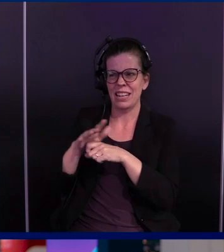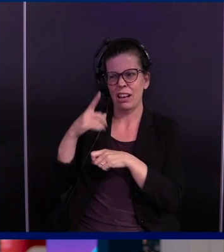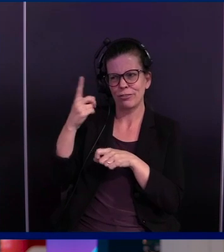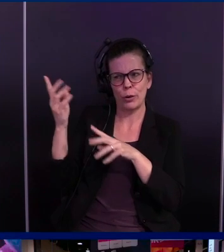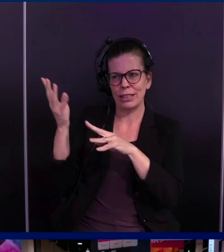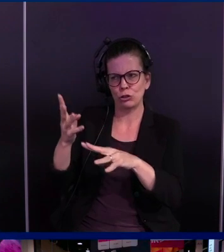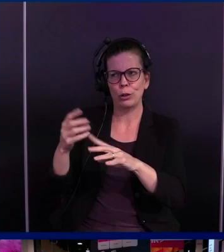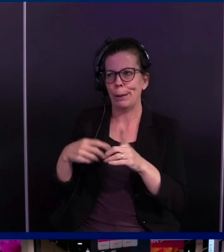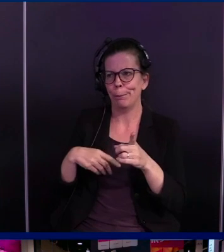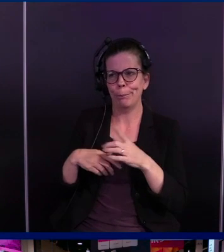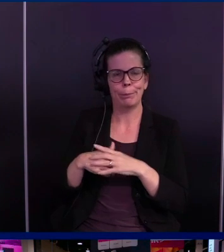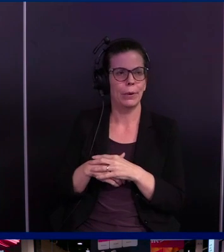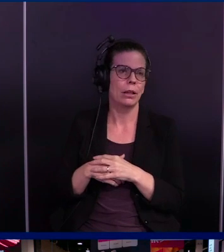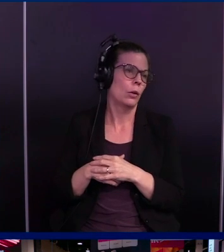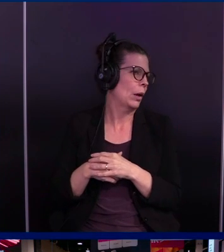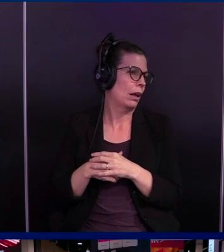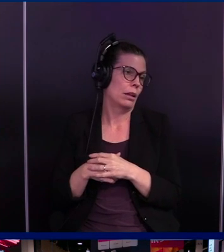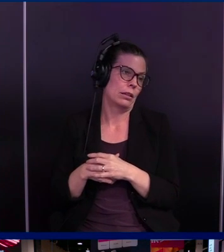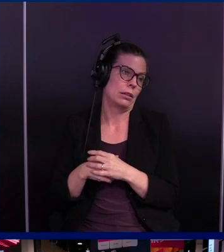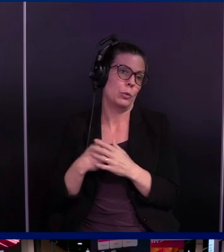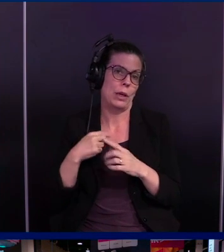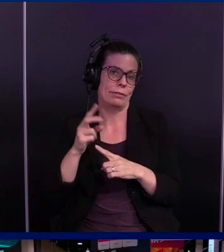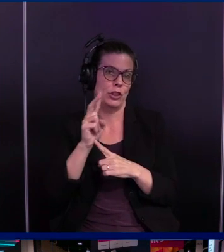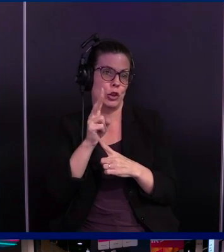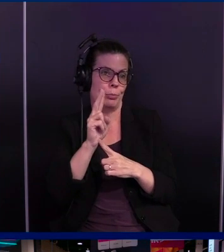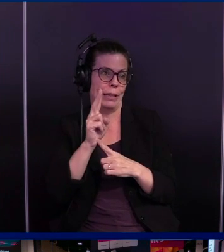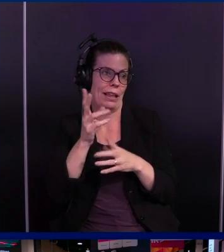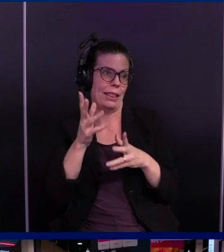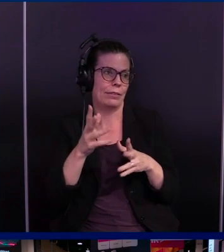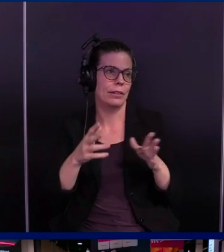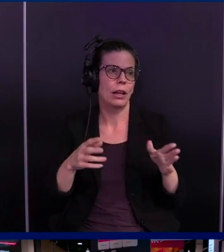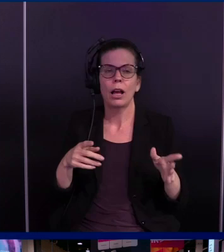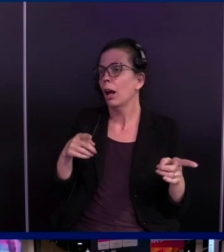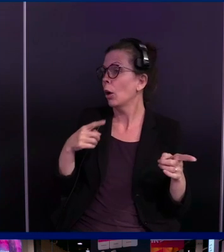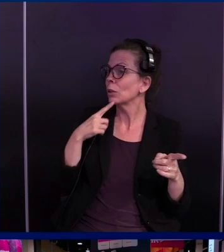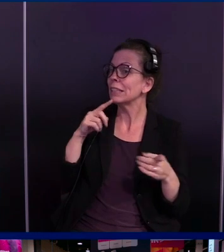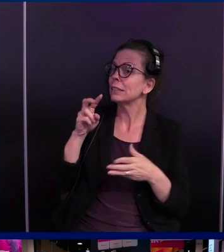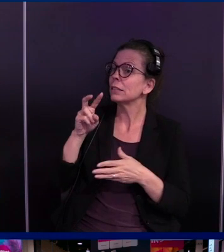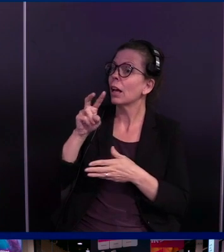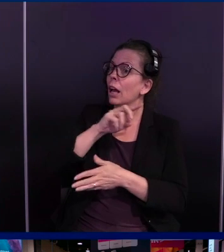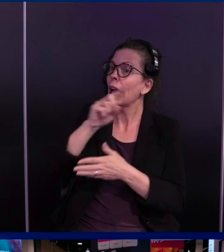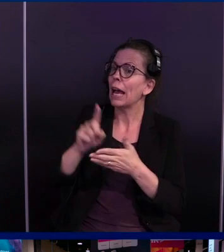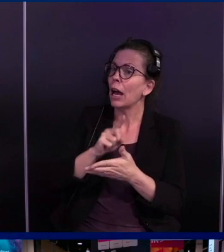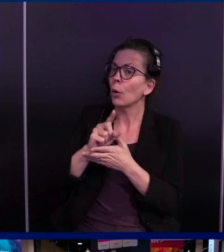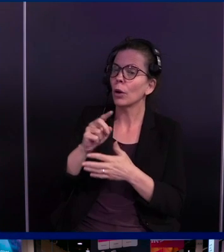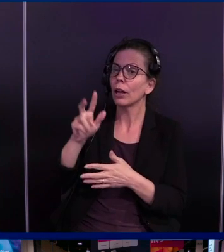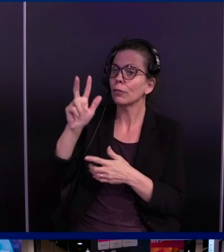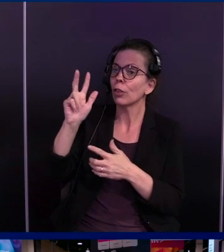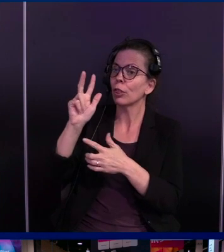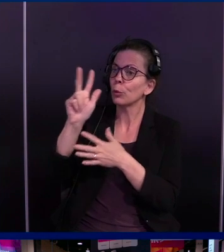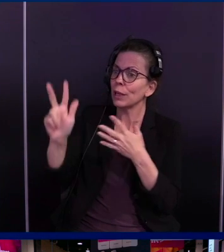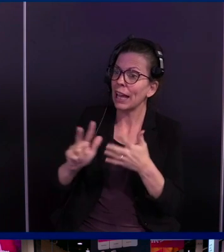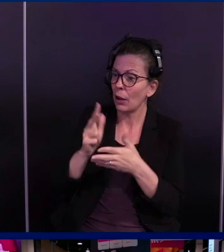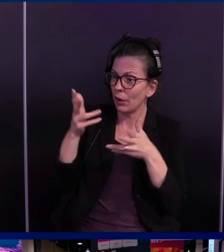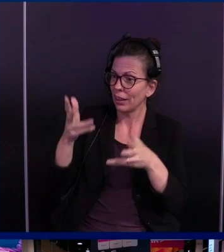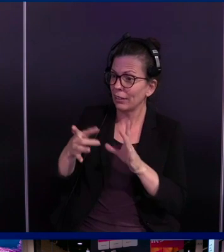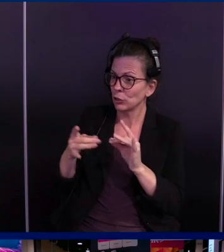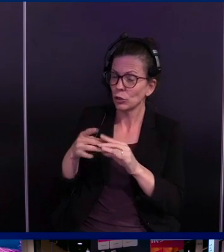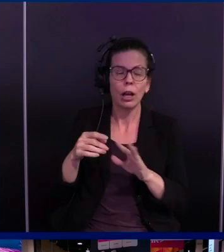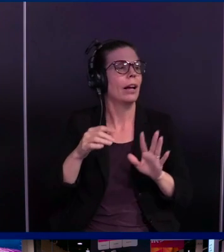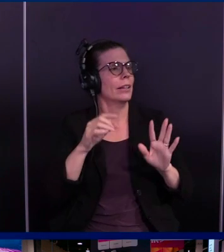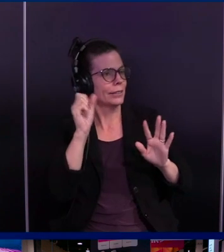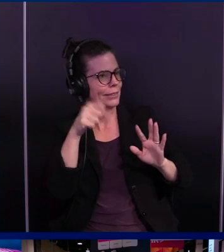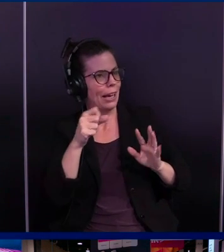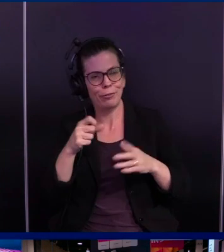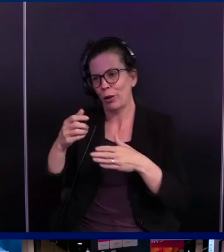stream. We have 2 minutes left. No, it's hours. We have 3 hours left. Oh, okay. To talk? Yeah. Okay. For